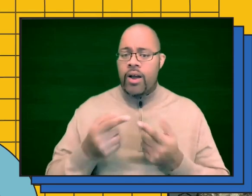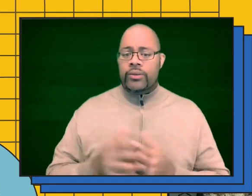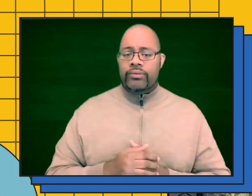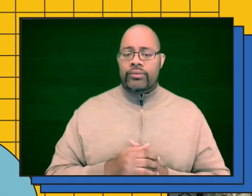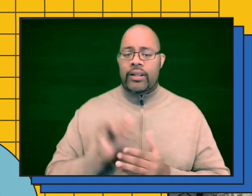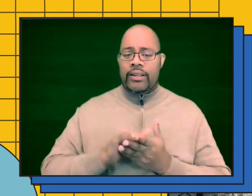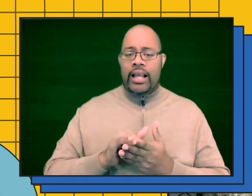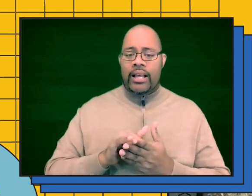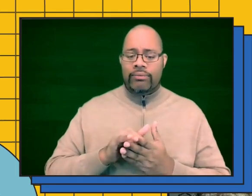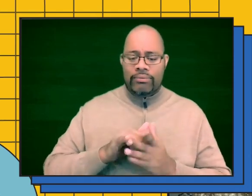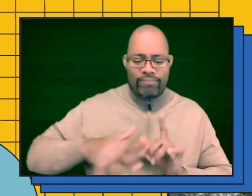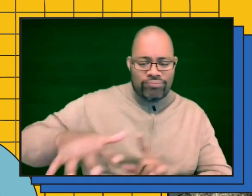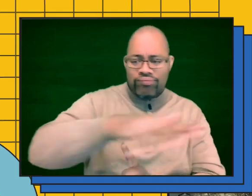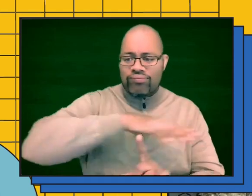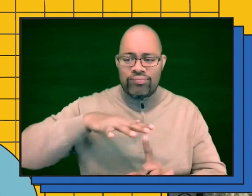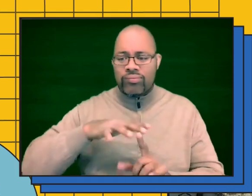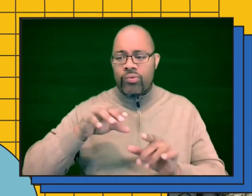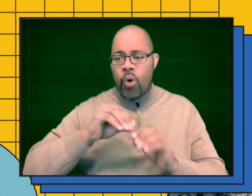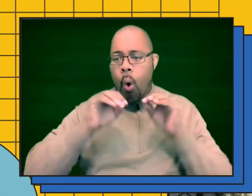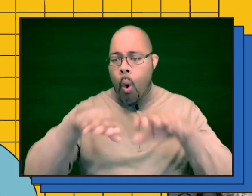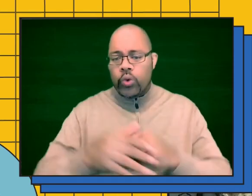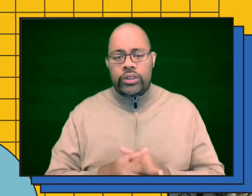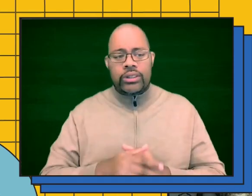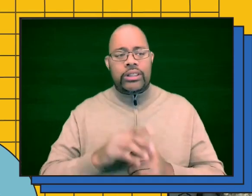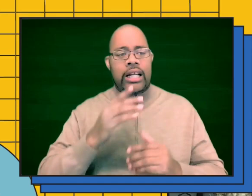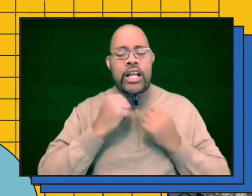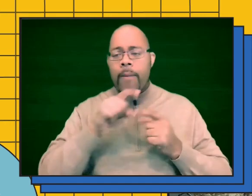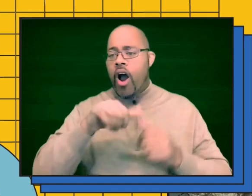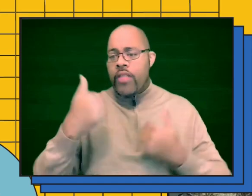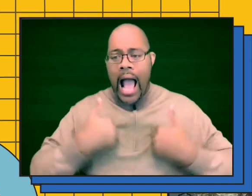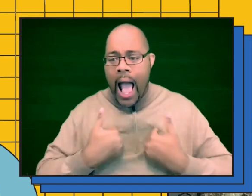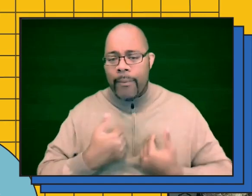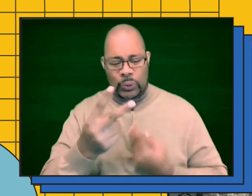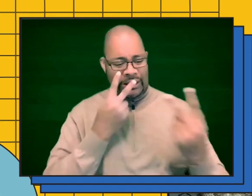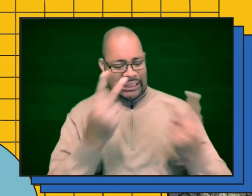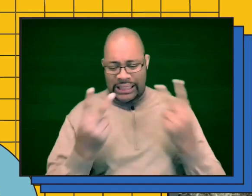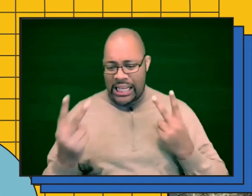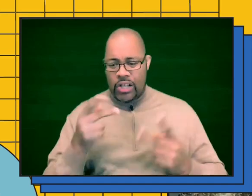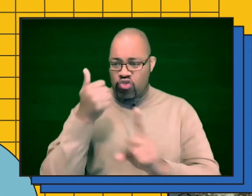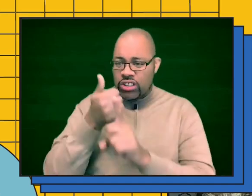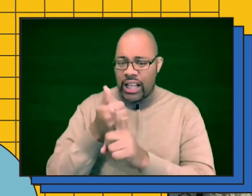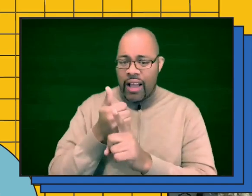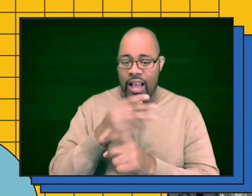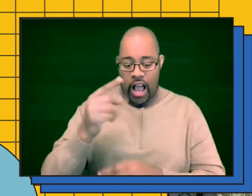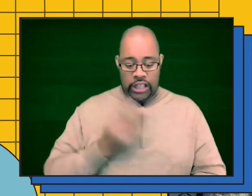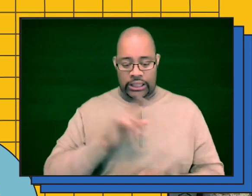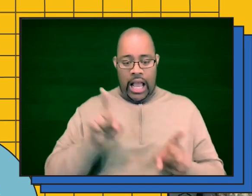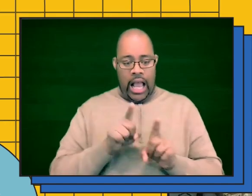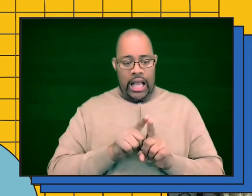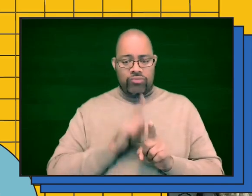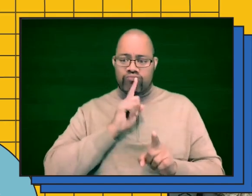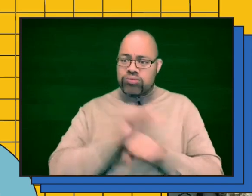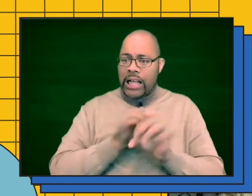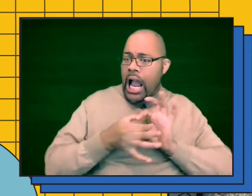care about the ecology of the ocean. You care about other species. You see yourself and us